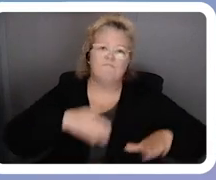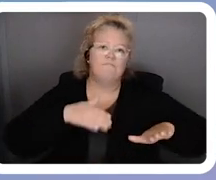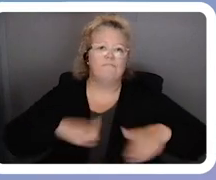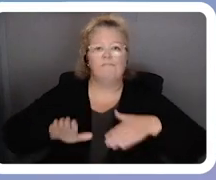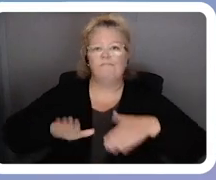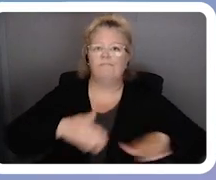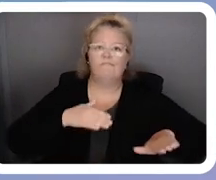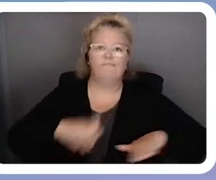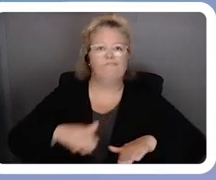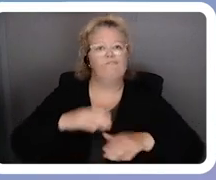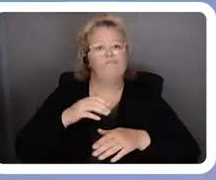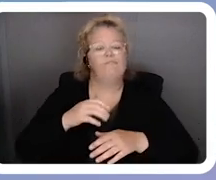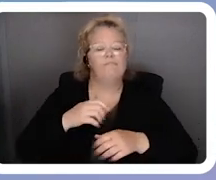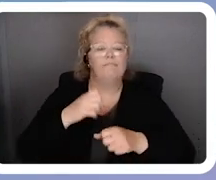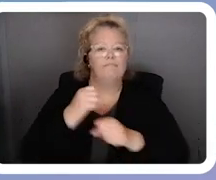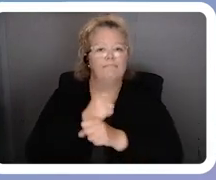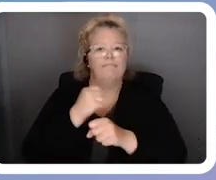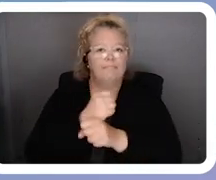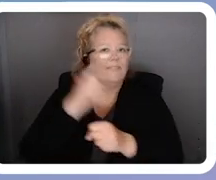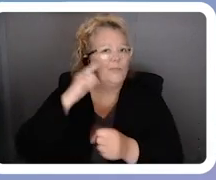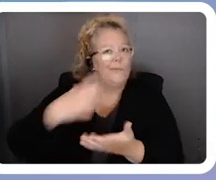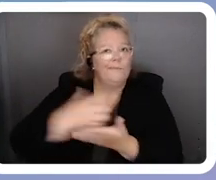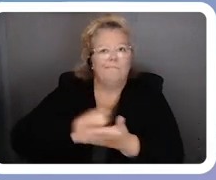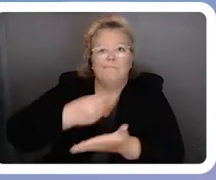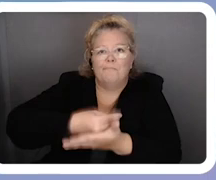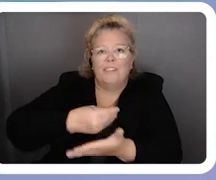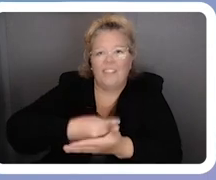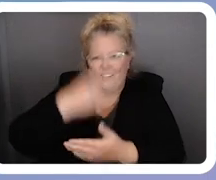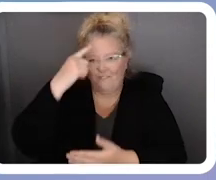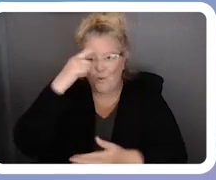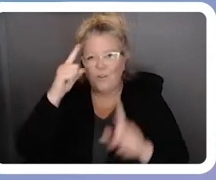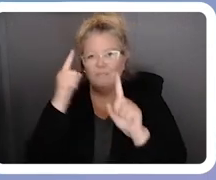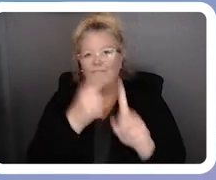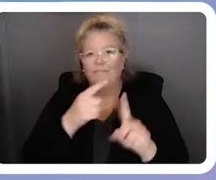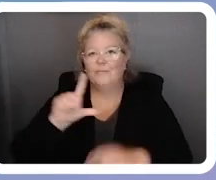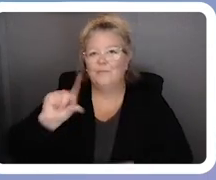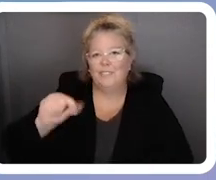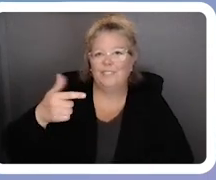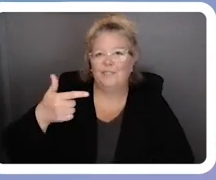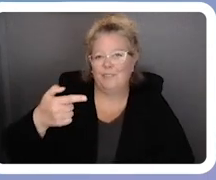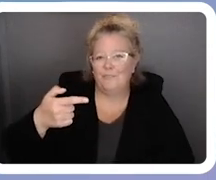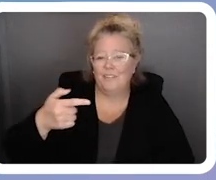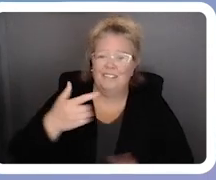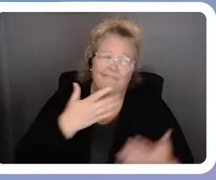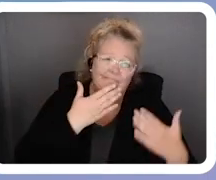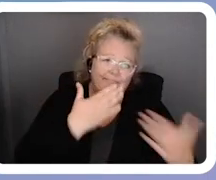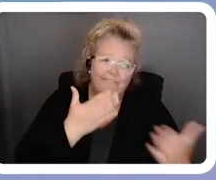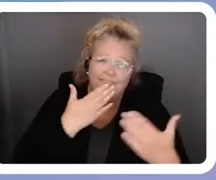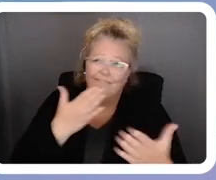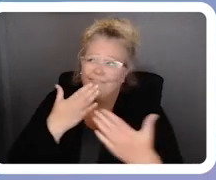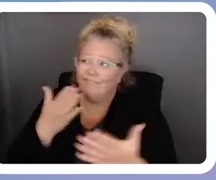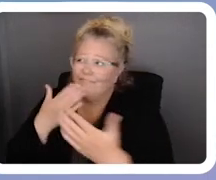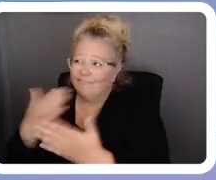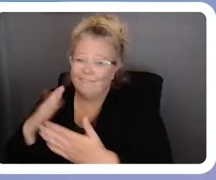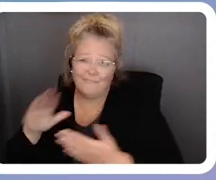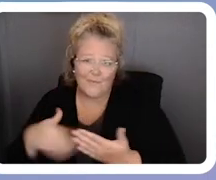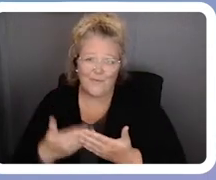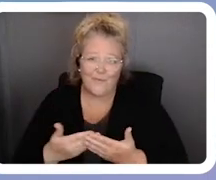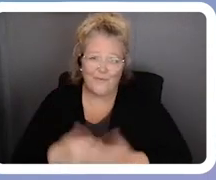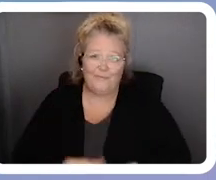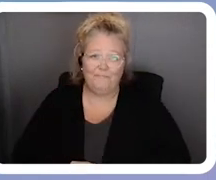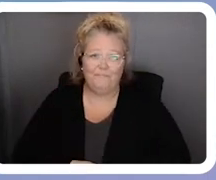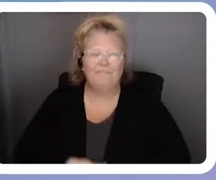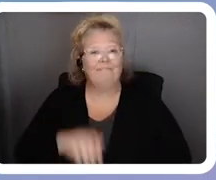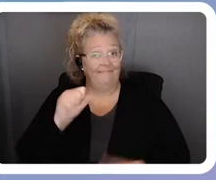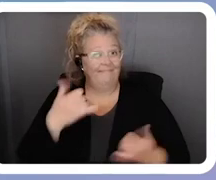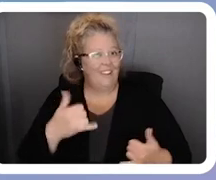to walk on behalf of our mission in 2021, and we are super grateful to every single one of you. Wonderful, David. Let's tune in